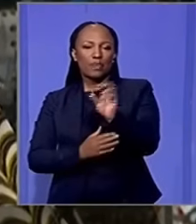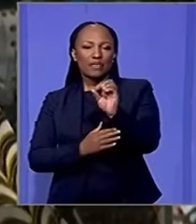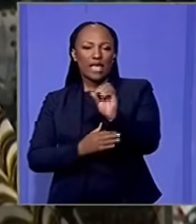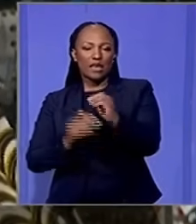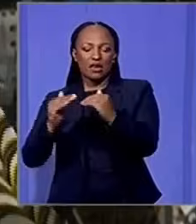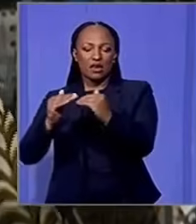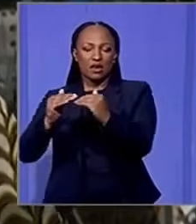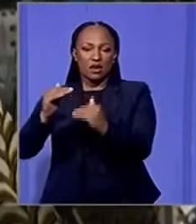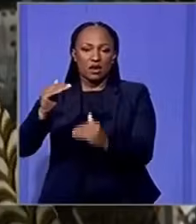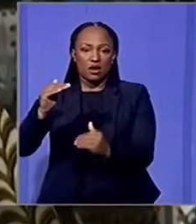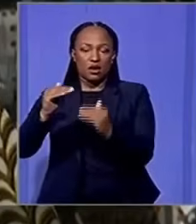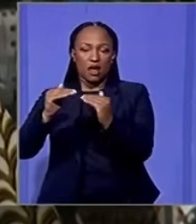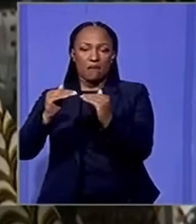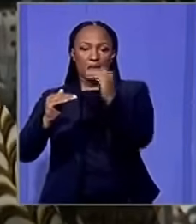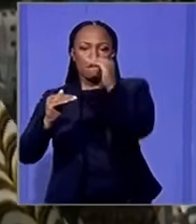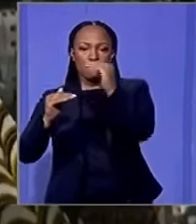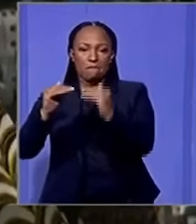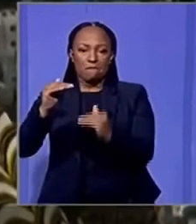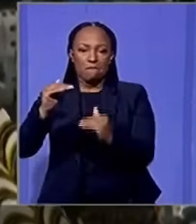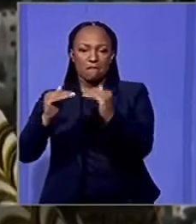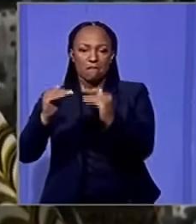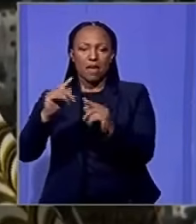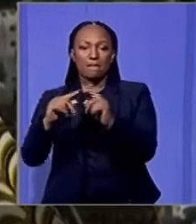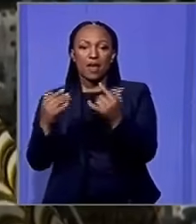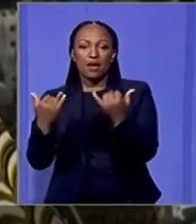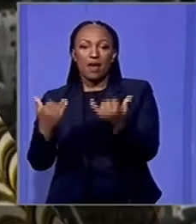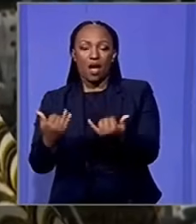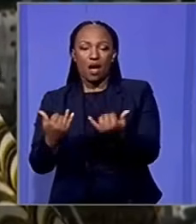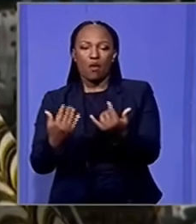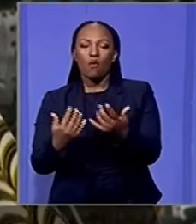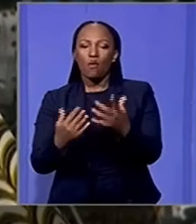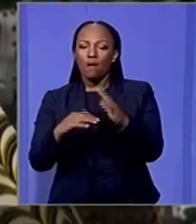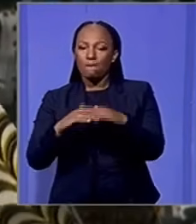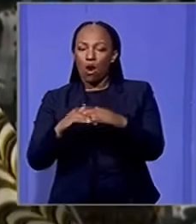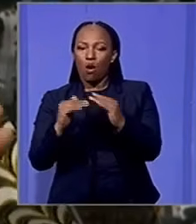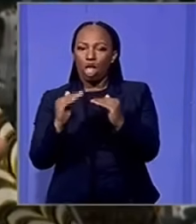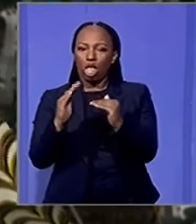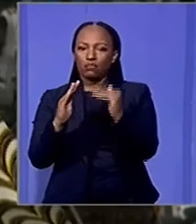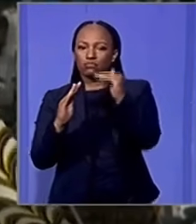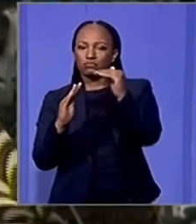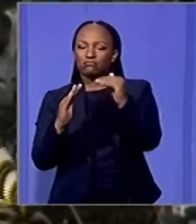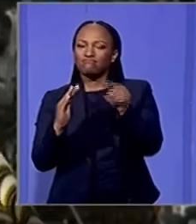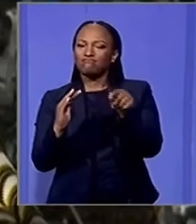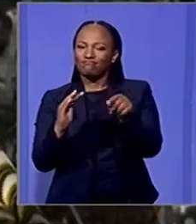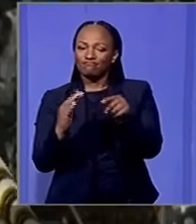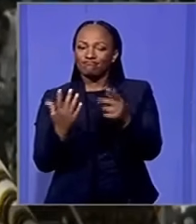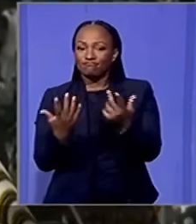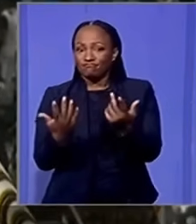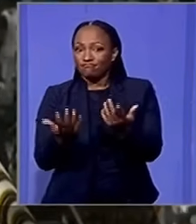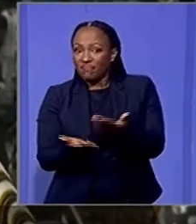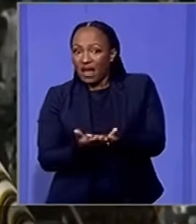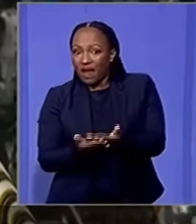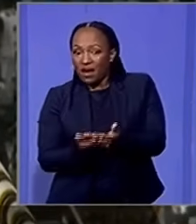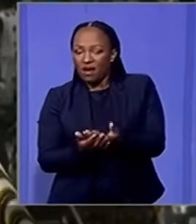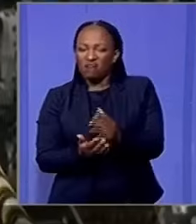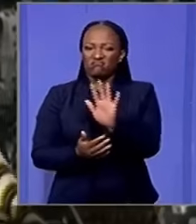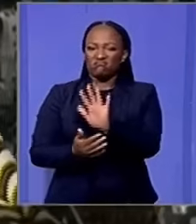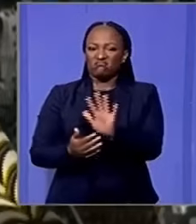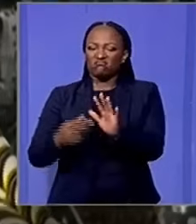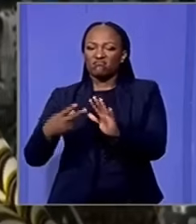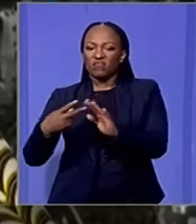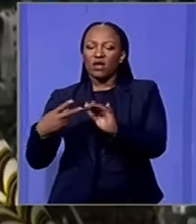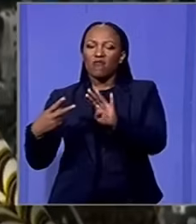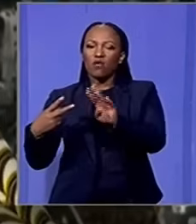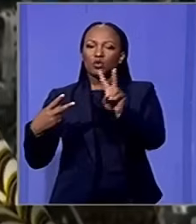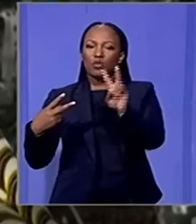godimo go ya fase ya feleletša ile ko fase mamotlha e buile e ko godimo akere le bona ba ka boela ba mo 42 ge e le